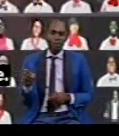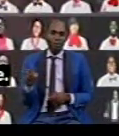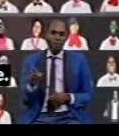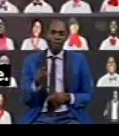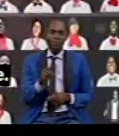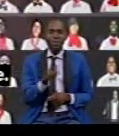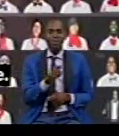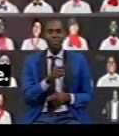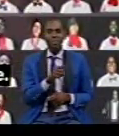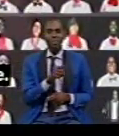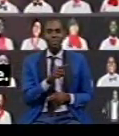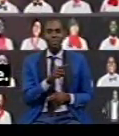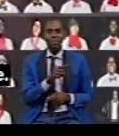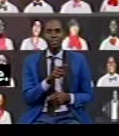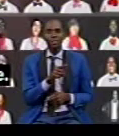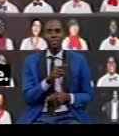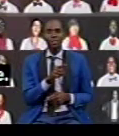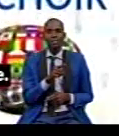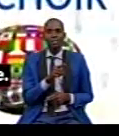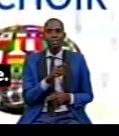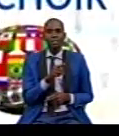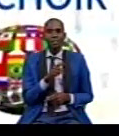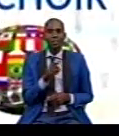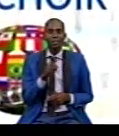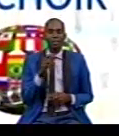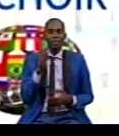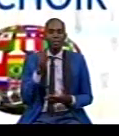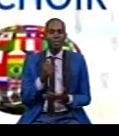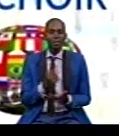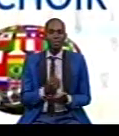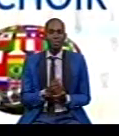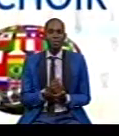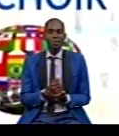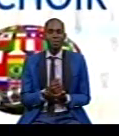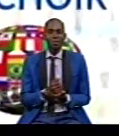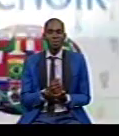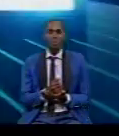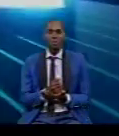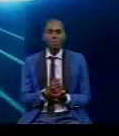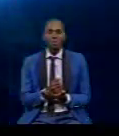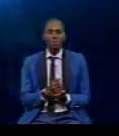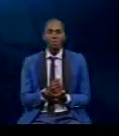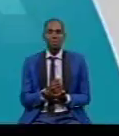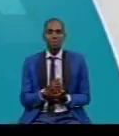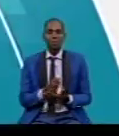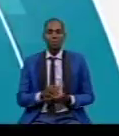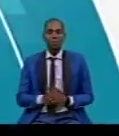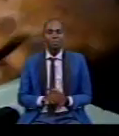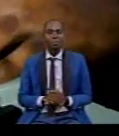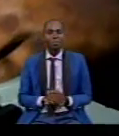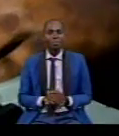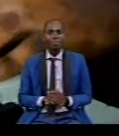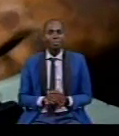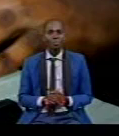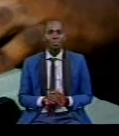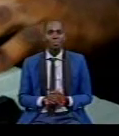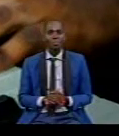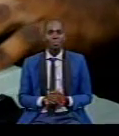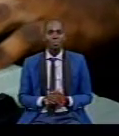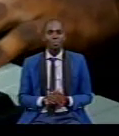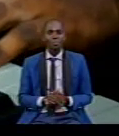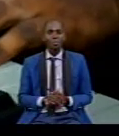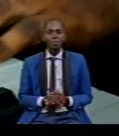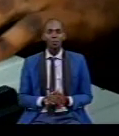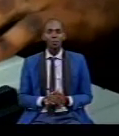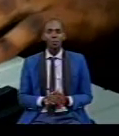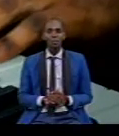We come to number two here. Number two is reliance that leans for conversion